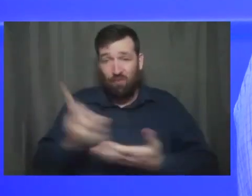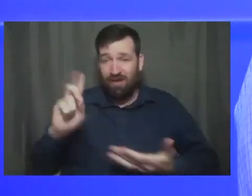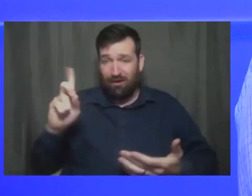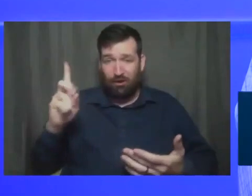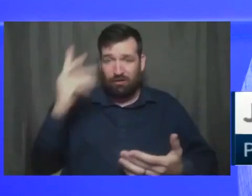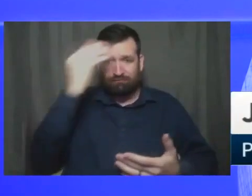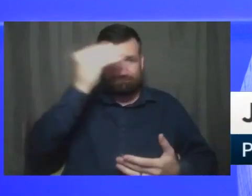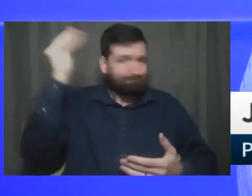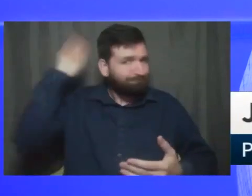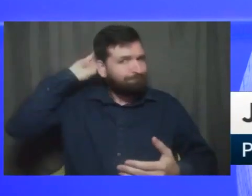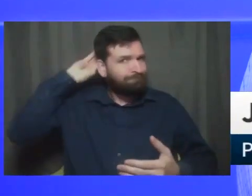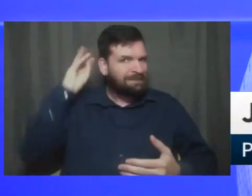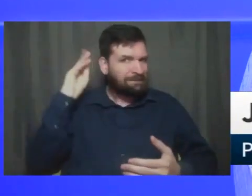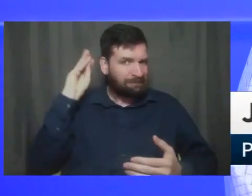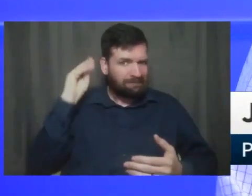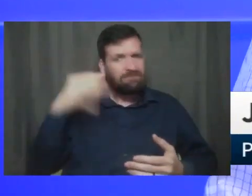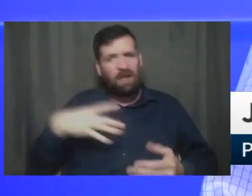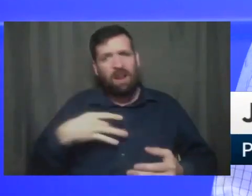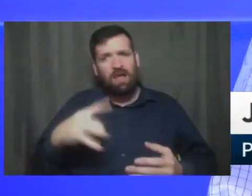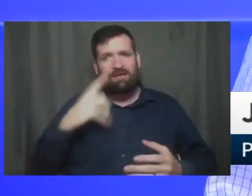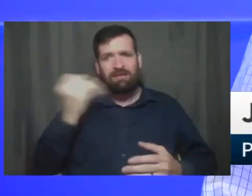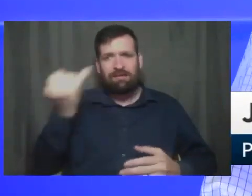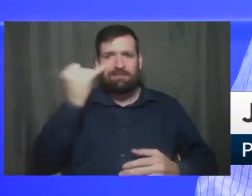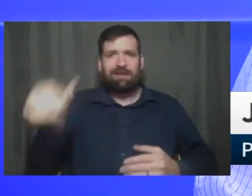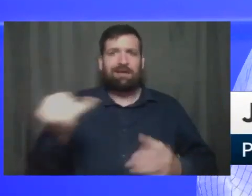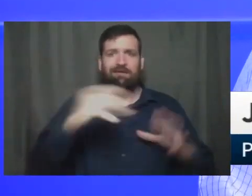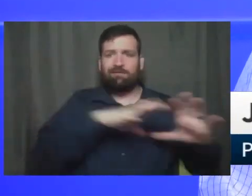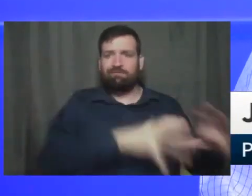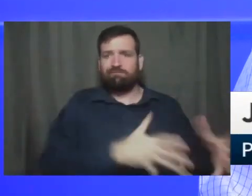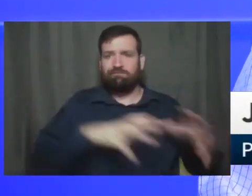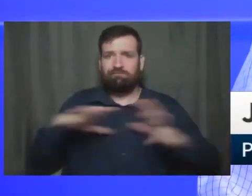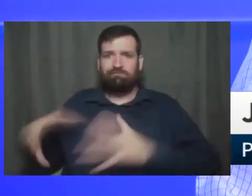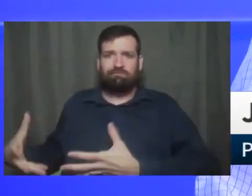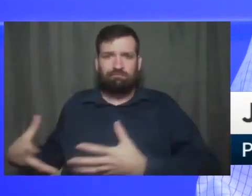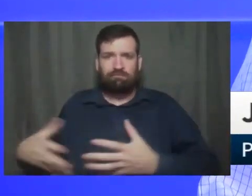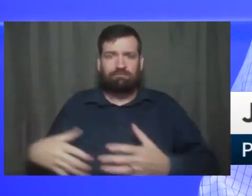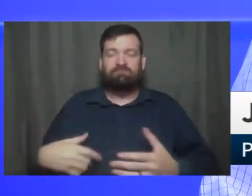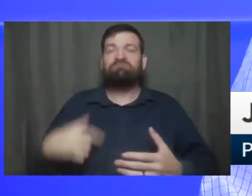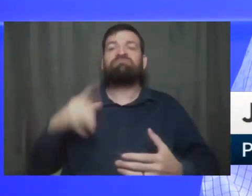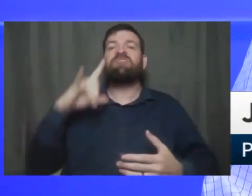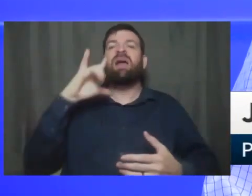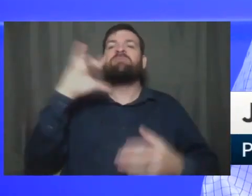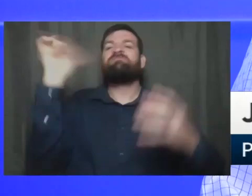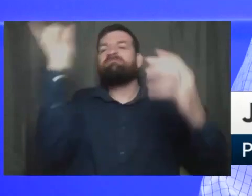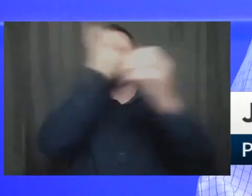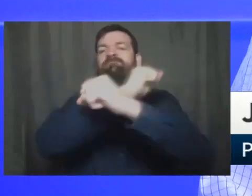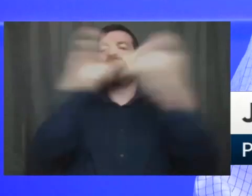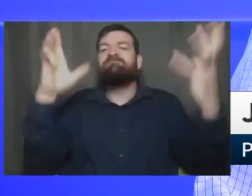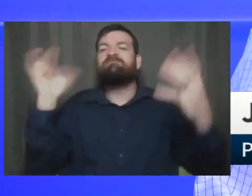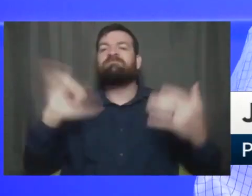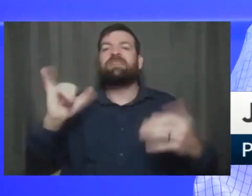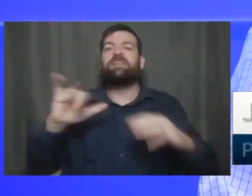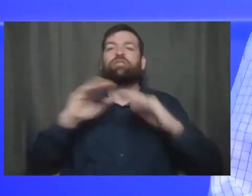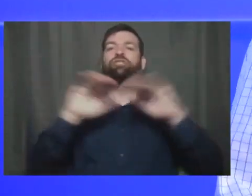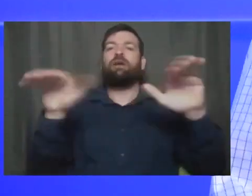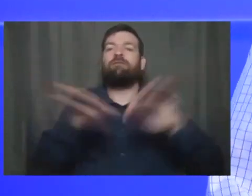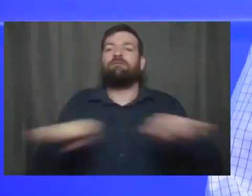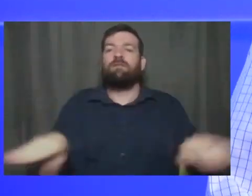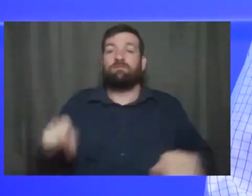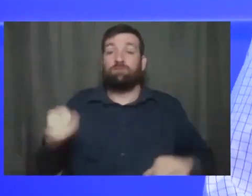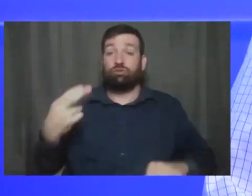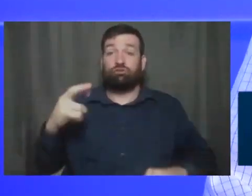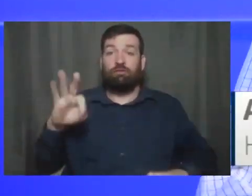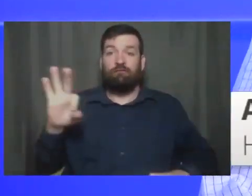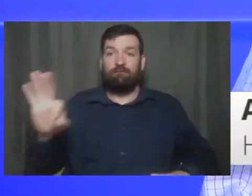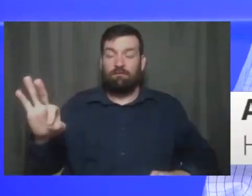of compartmentalizing, which I picture as putting something on a shelf, right? So you're saying, I am home now. I need to take